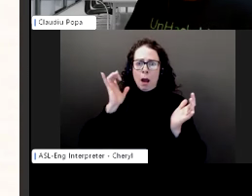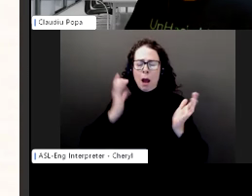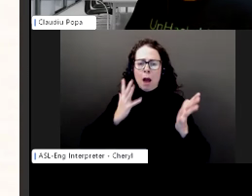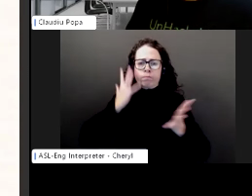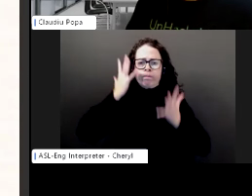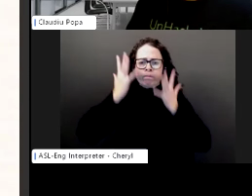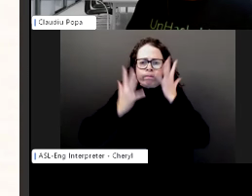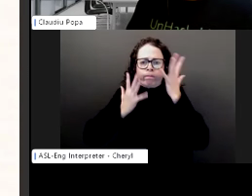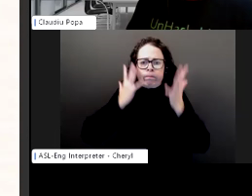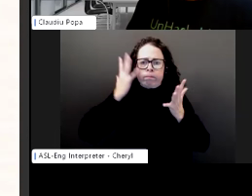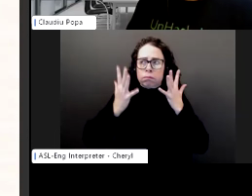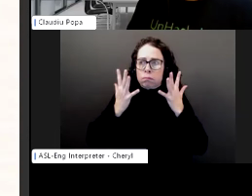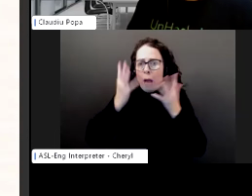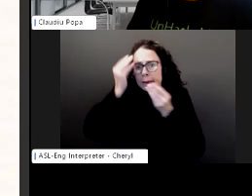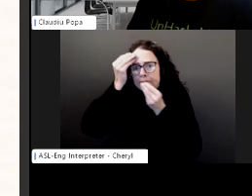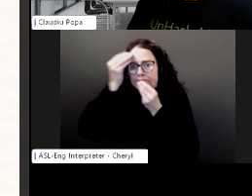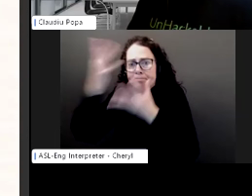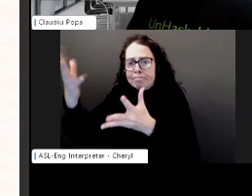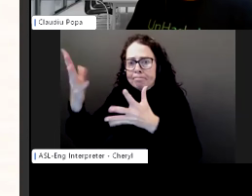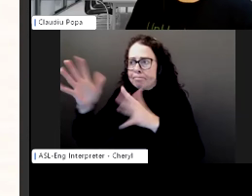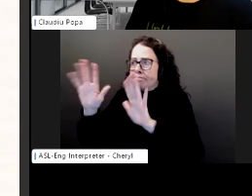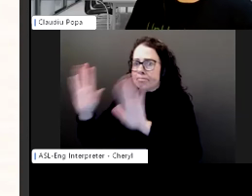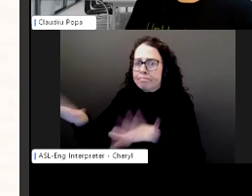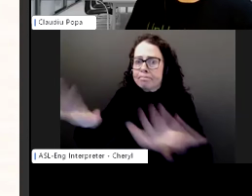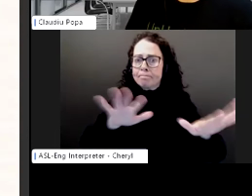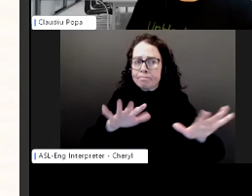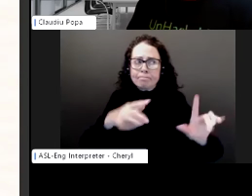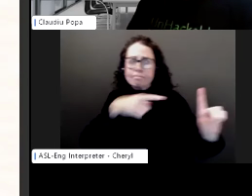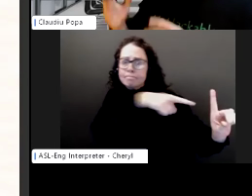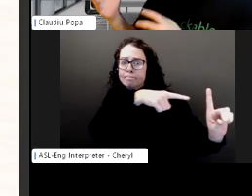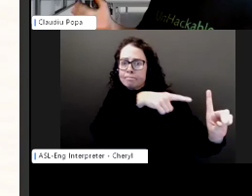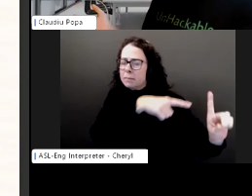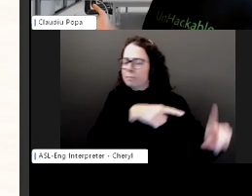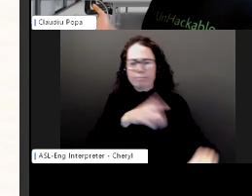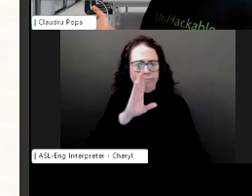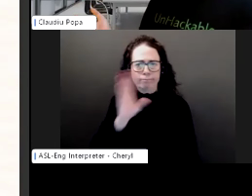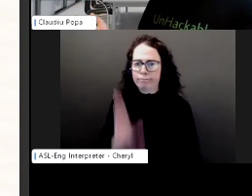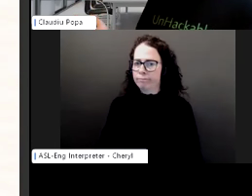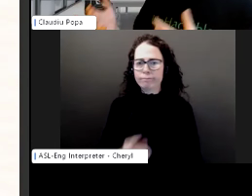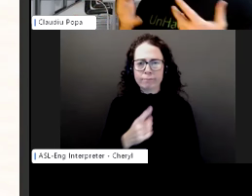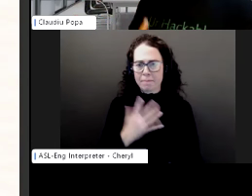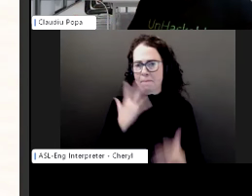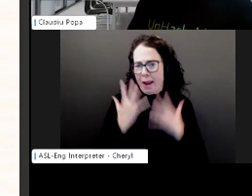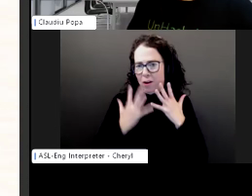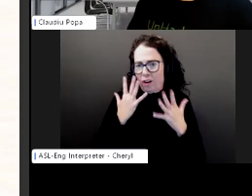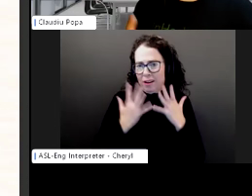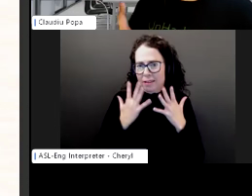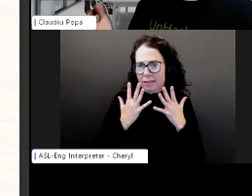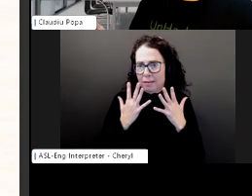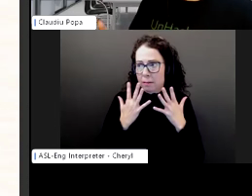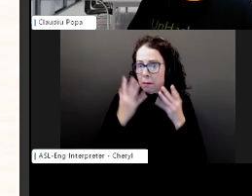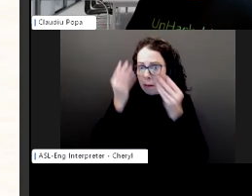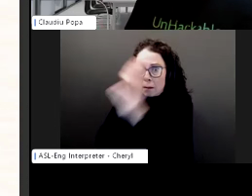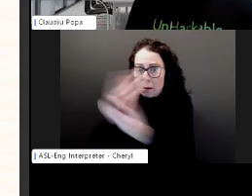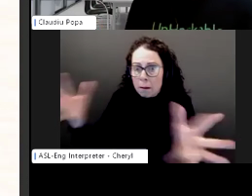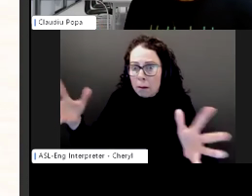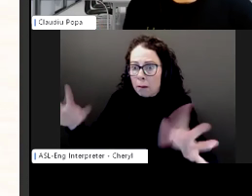will not report it because it's humiliating. And it was painful enough to go through it the first time, it'll be even more painful